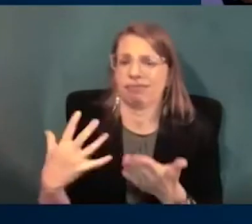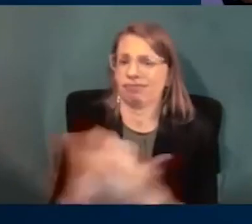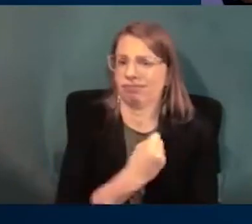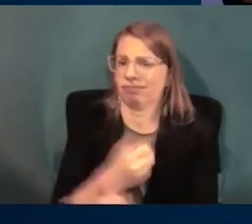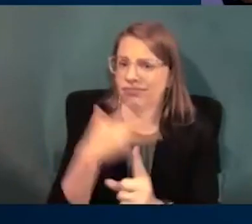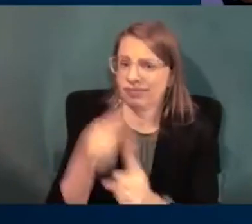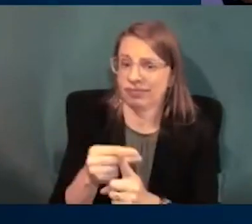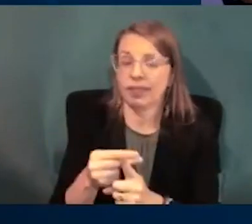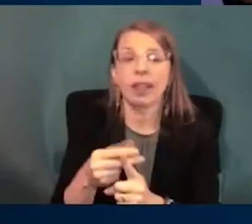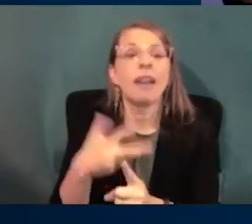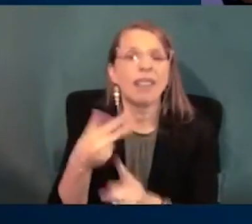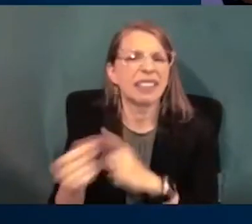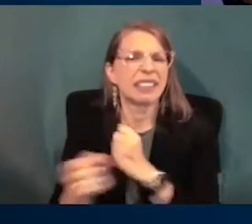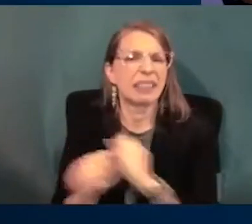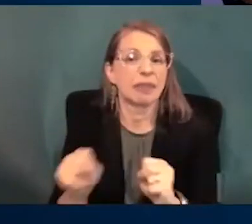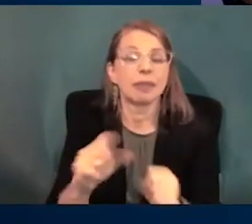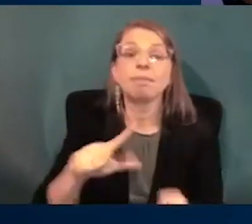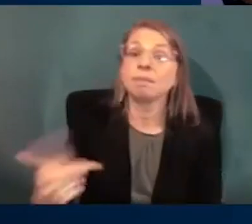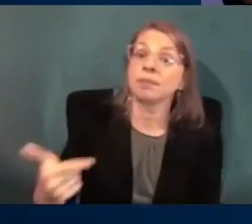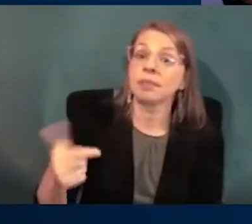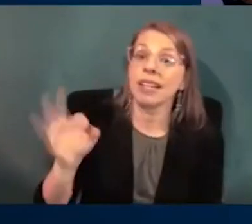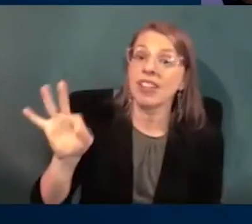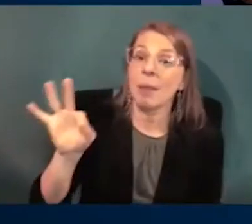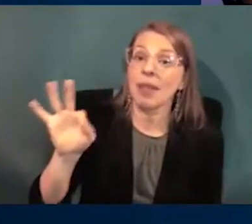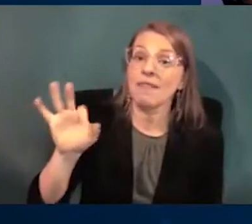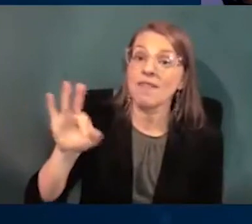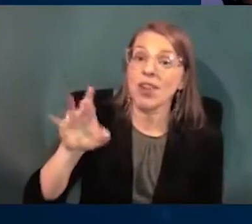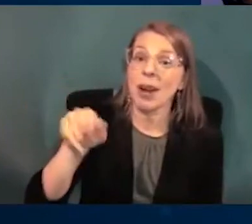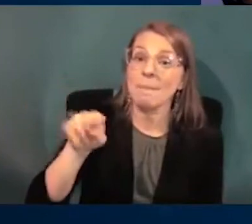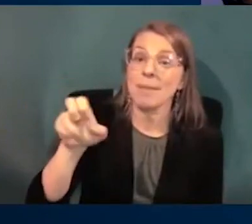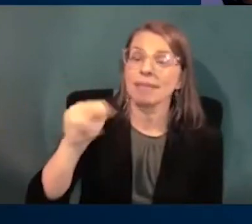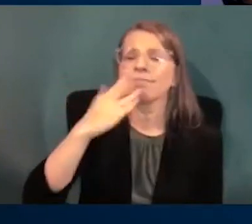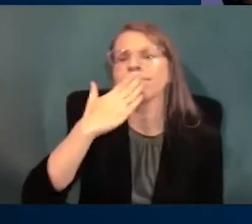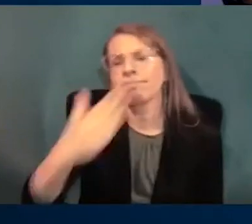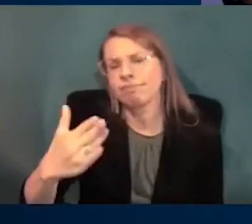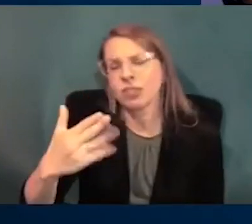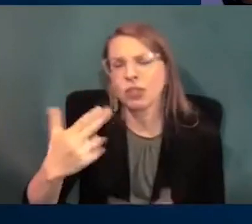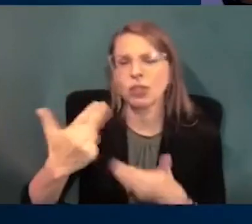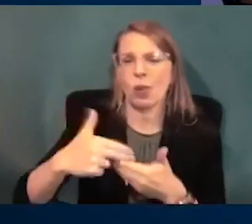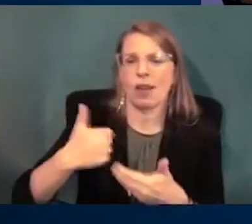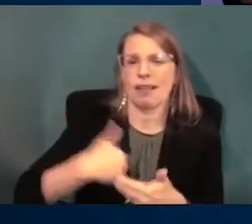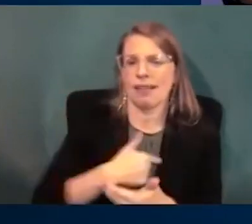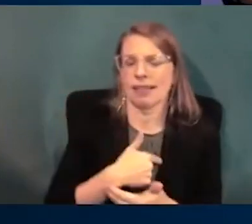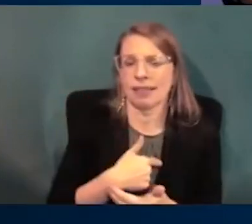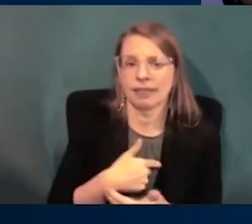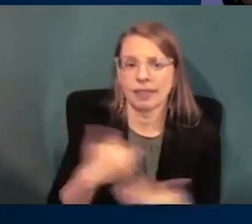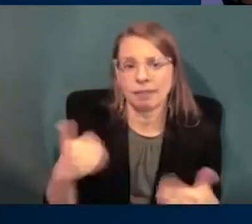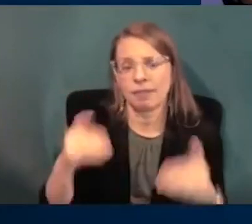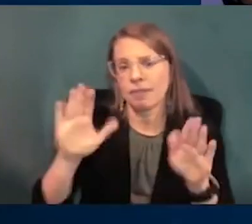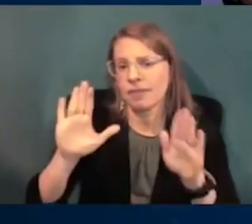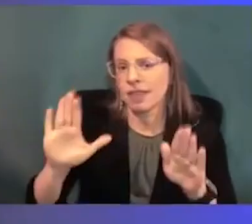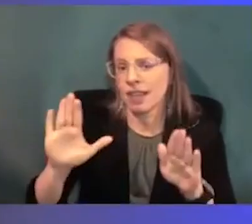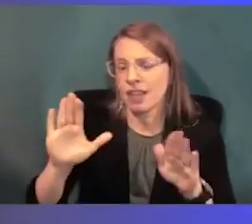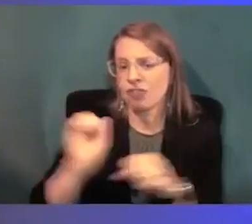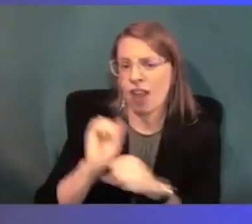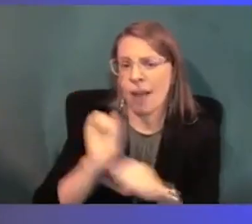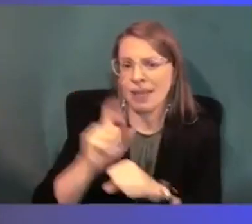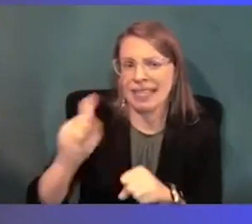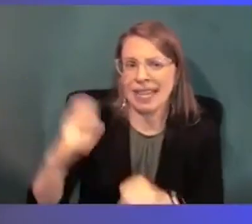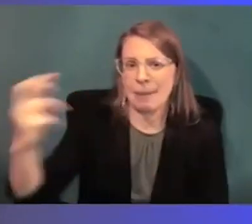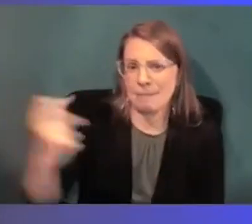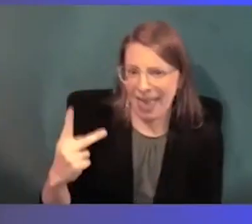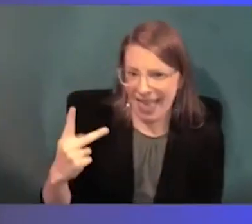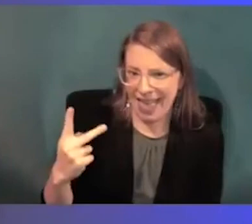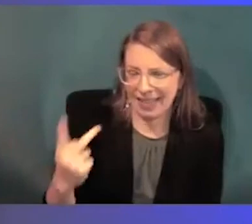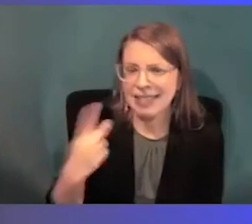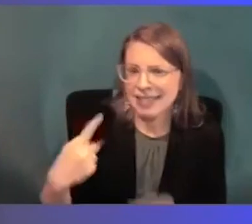Okay, Chaplain Freeman, thank you for being on our program today, sir. You've done a remarkable job. You need to come back. We need to be able to talk to you more about